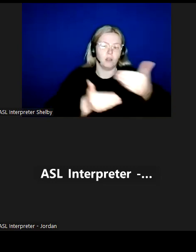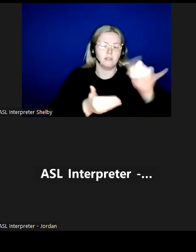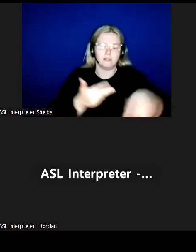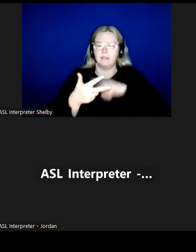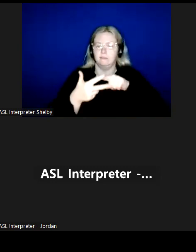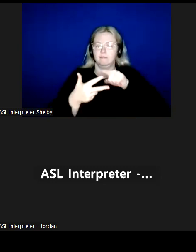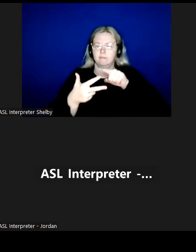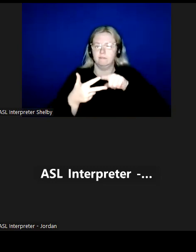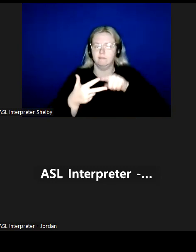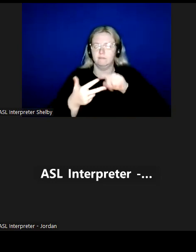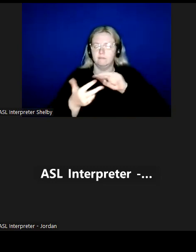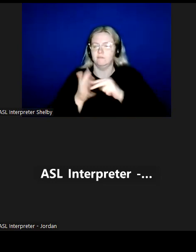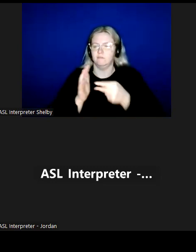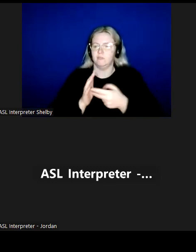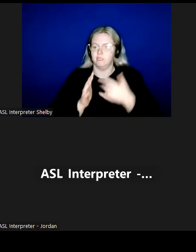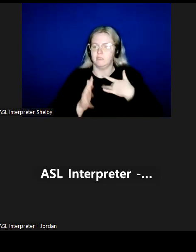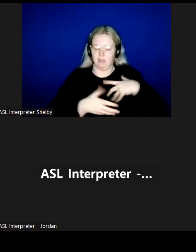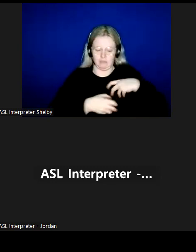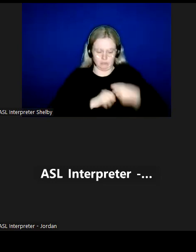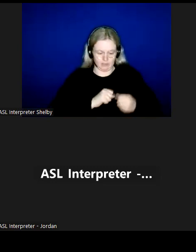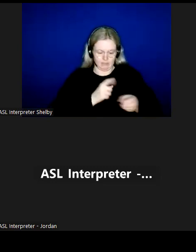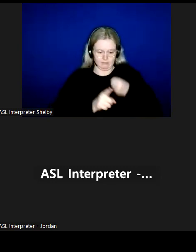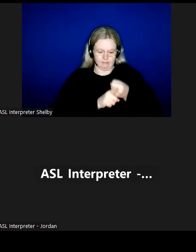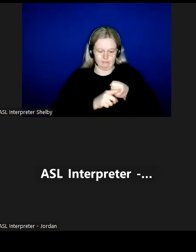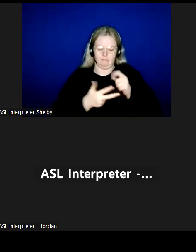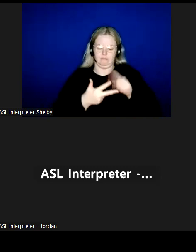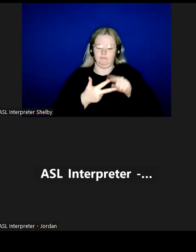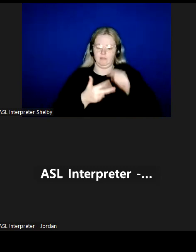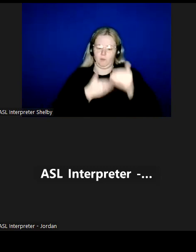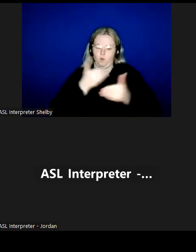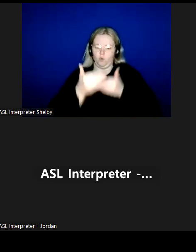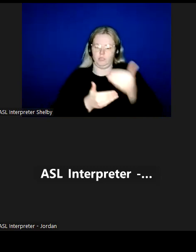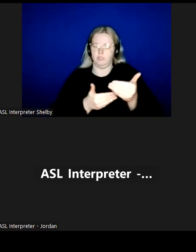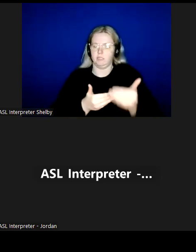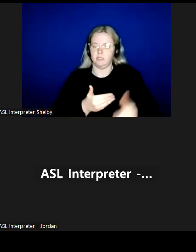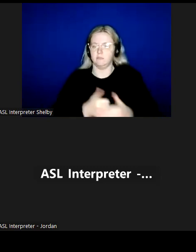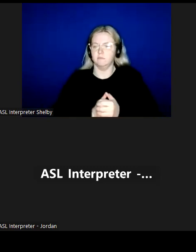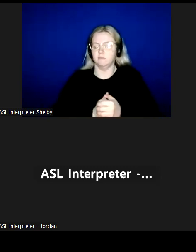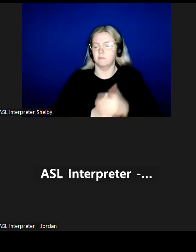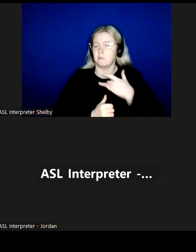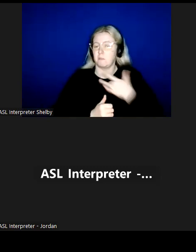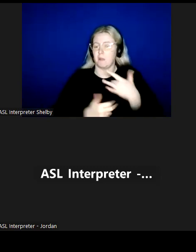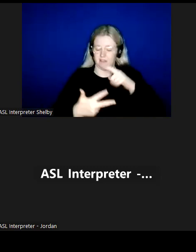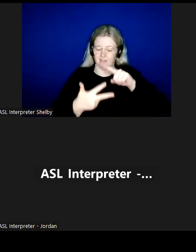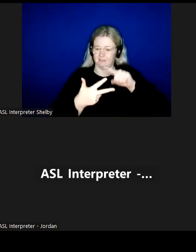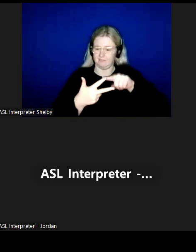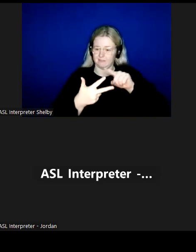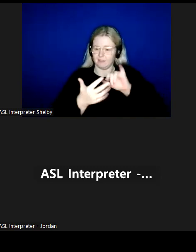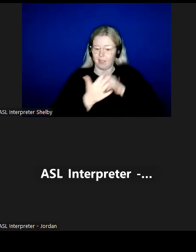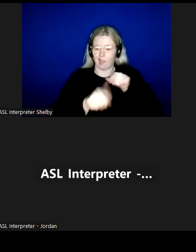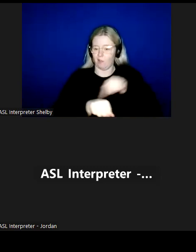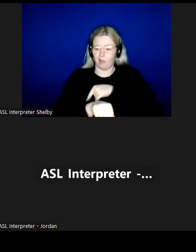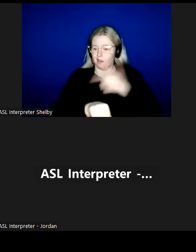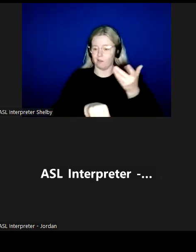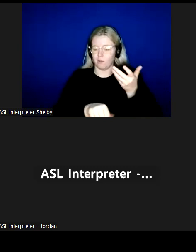period of bereavement is what directly follows the loss. So the time spent in bereavement for the loss